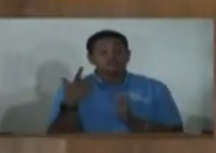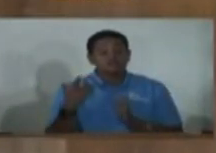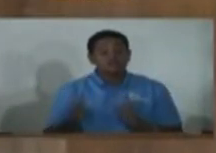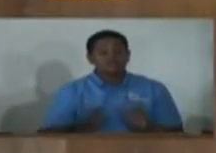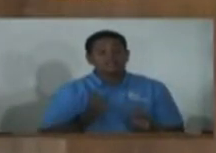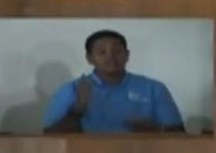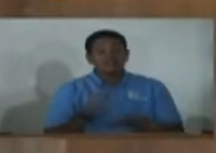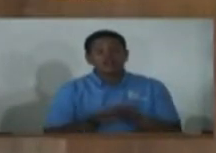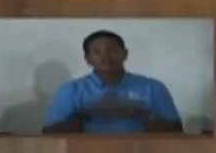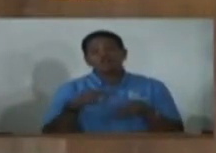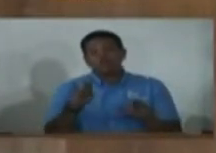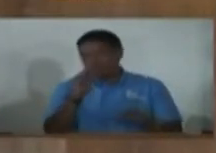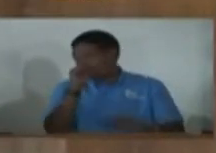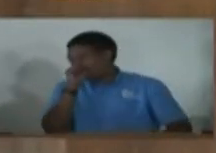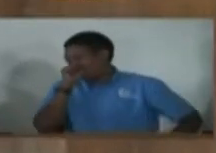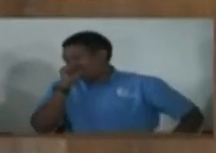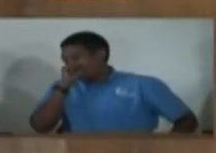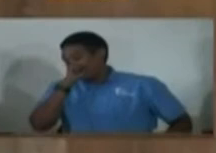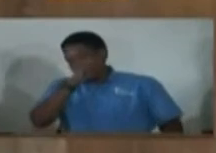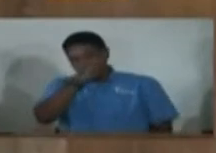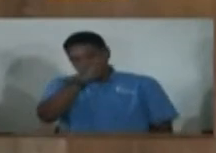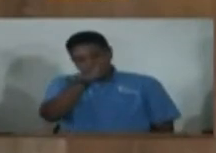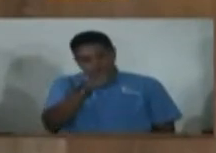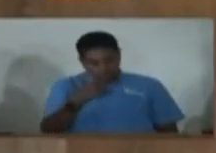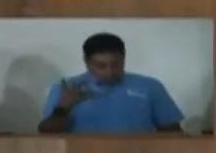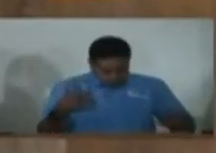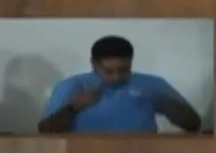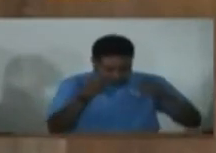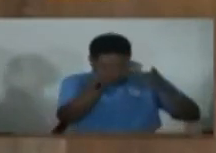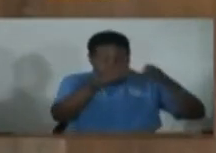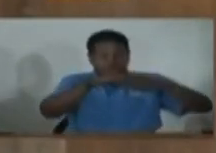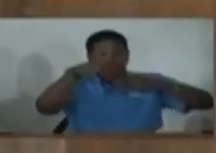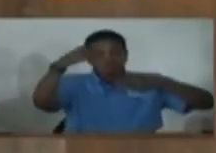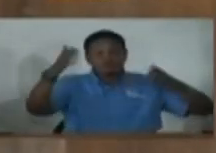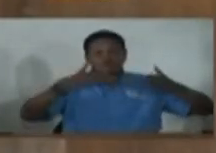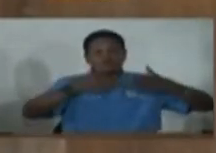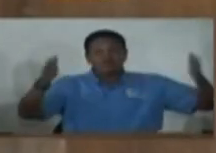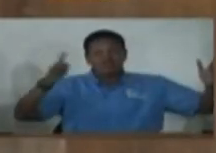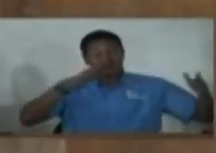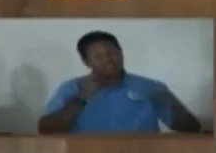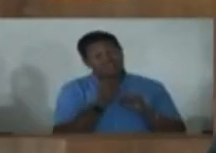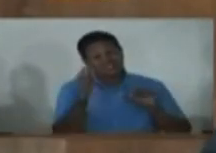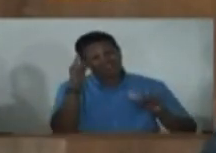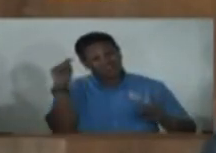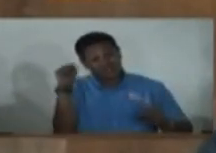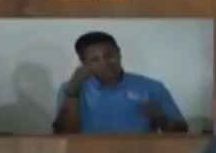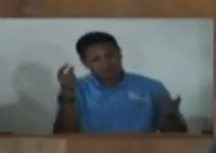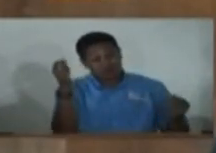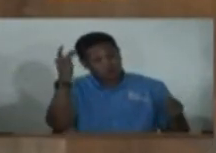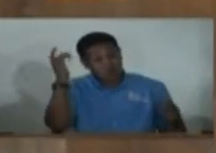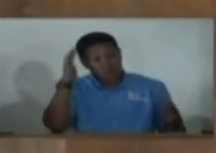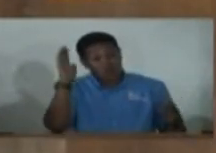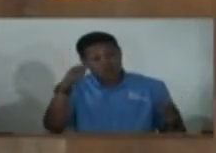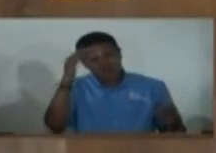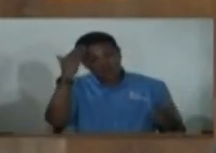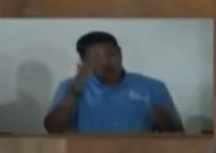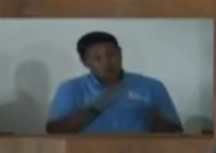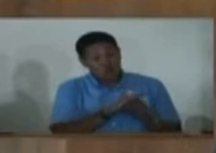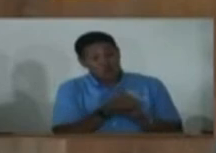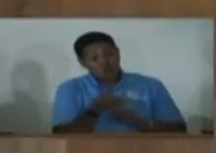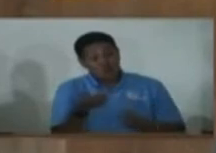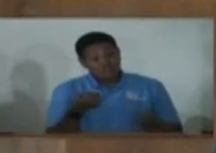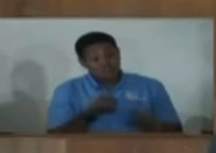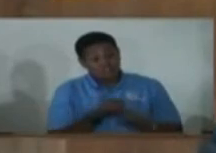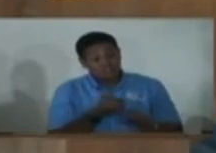road. They're accustomed to be out in the open, and it's safer for them to do so, because everybody knows that COVID